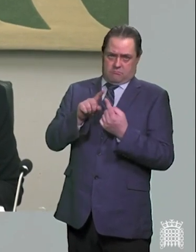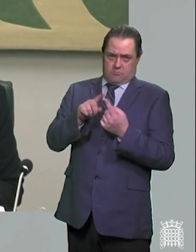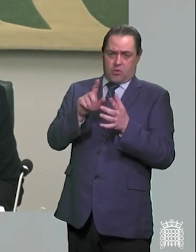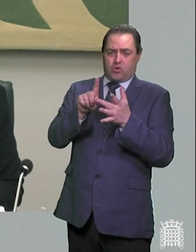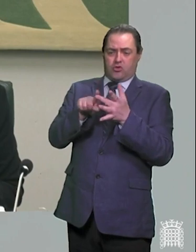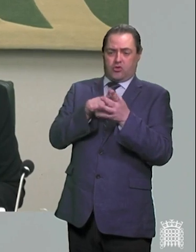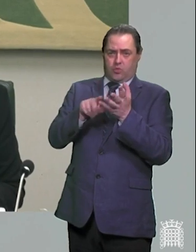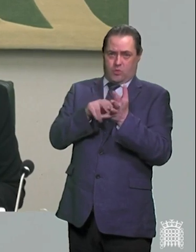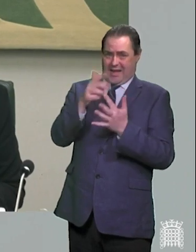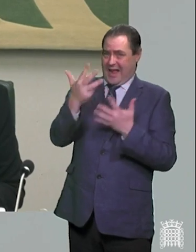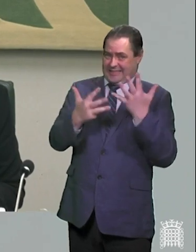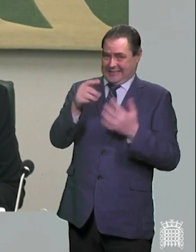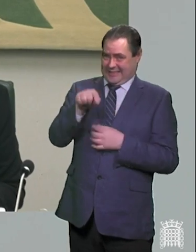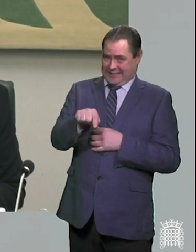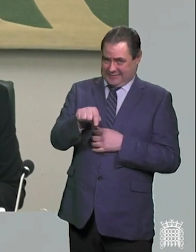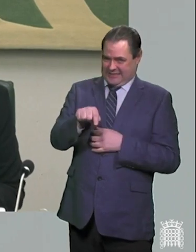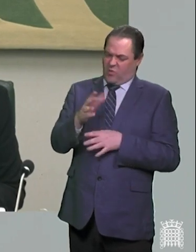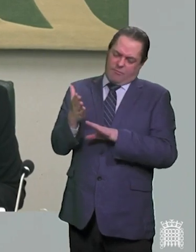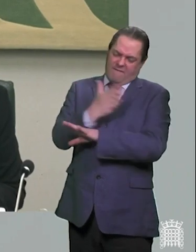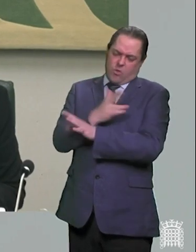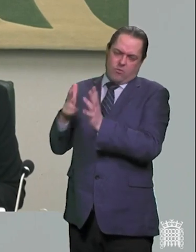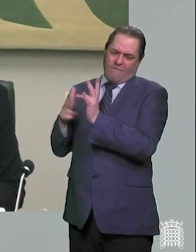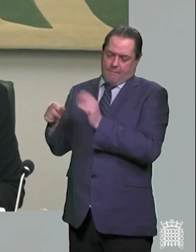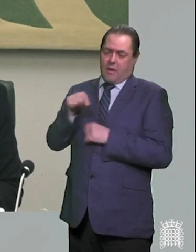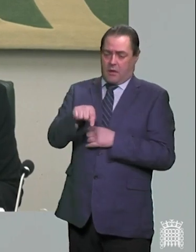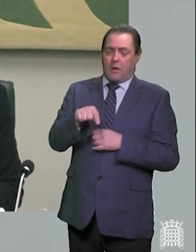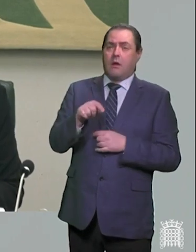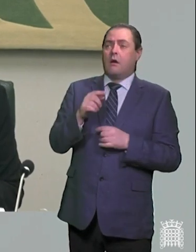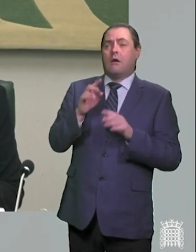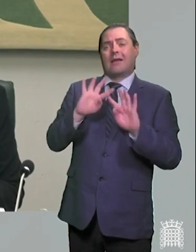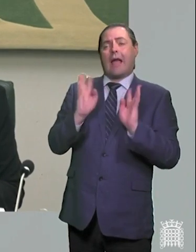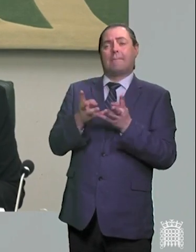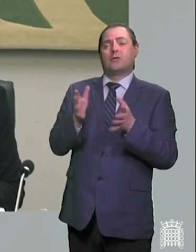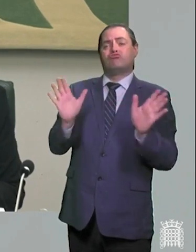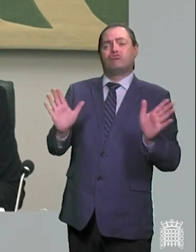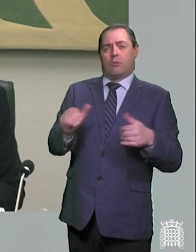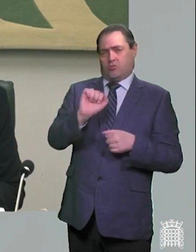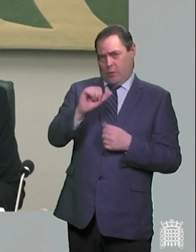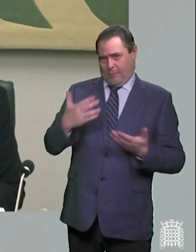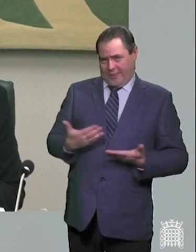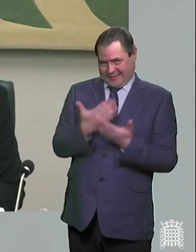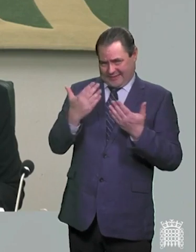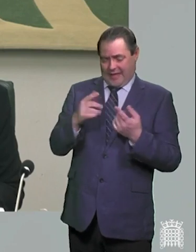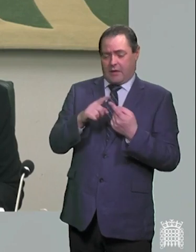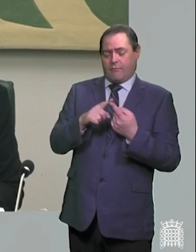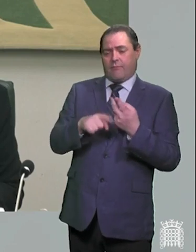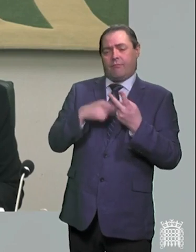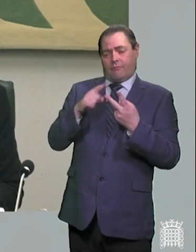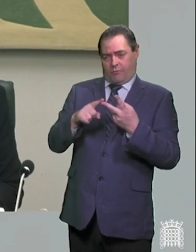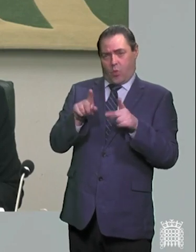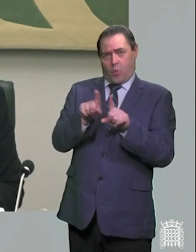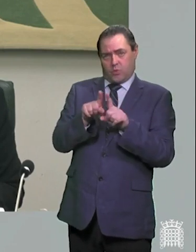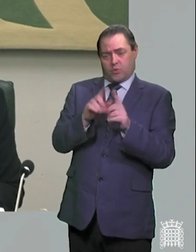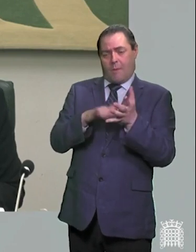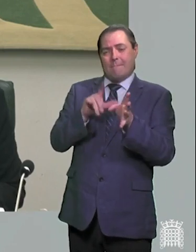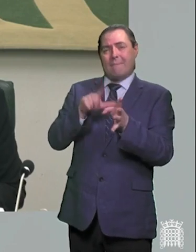19th of June 2020. This was a gathering in the Cabinet Room to mark your birthday. We'll also look at the gathering that took place on the 20th